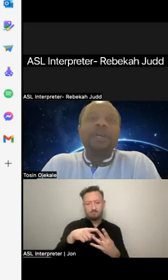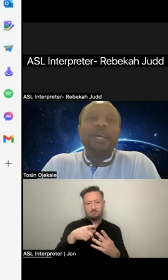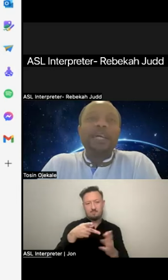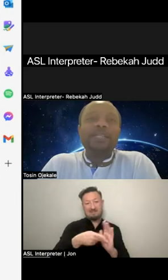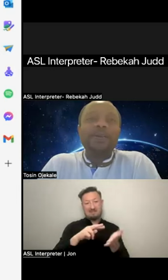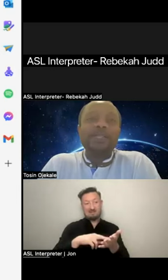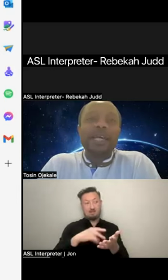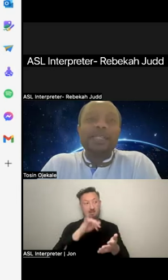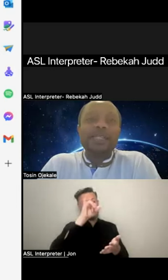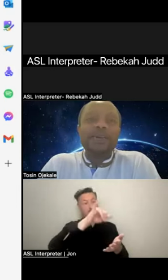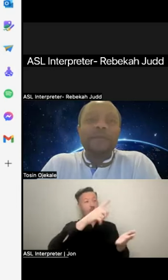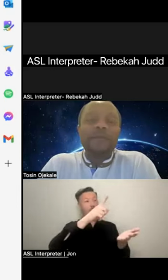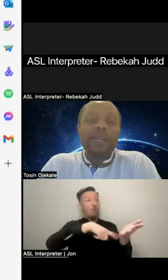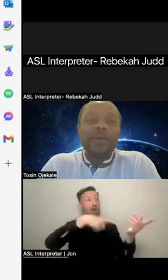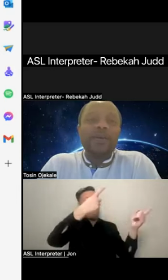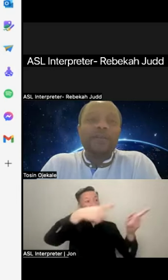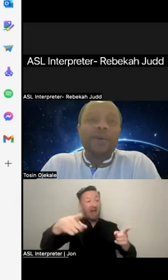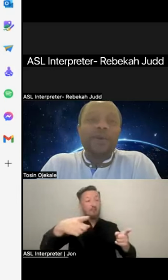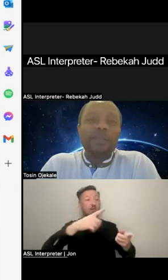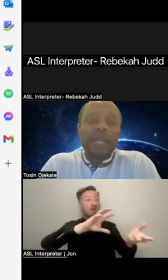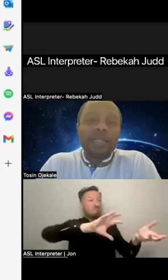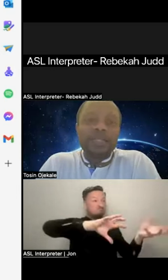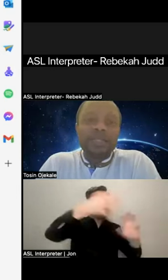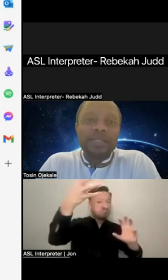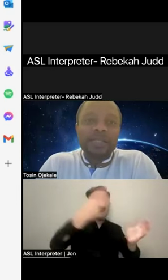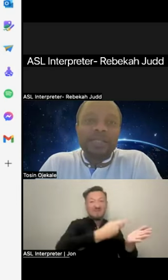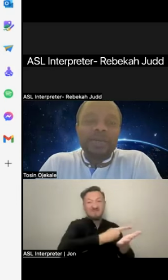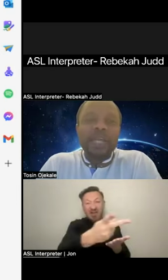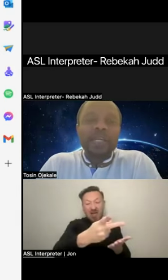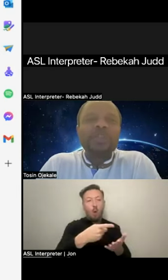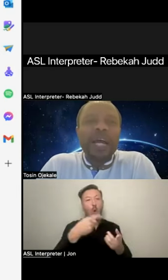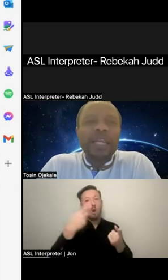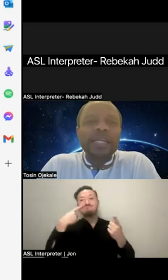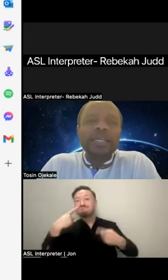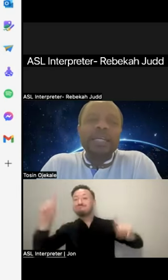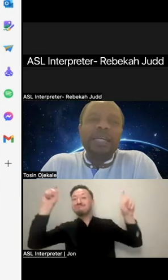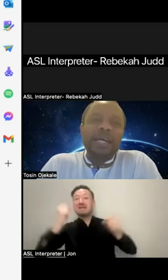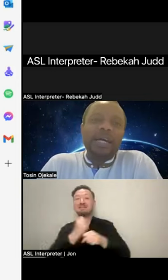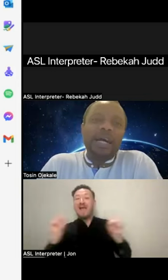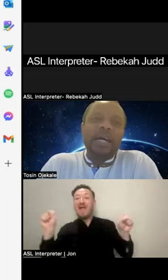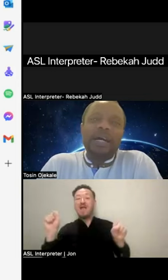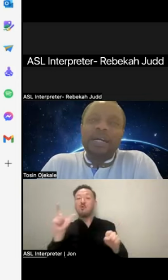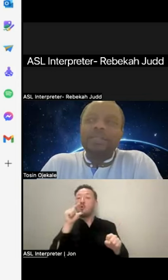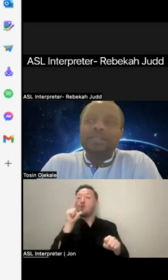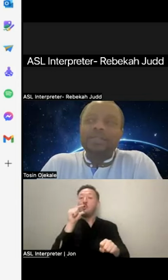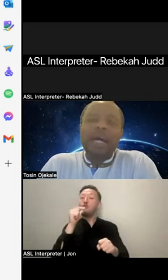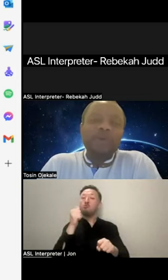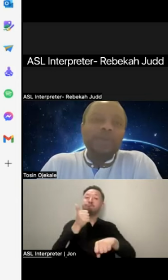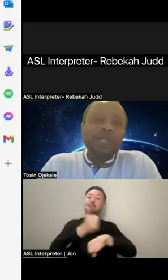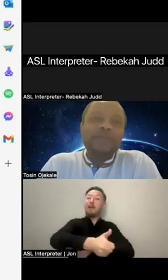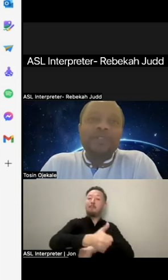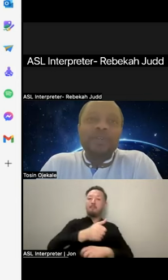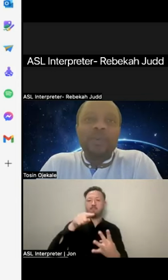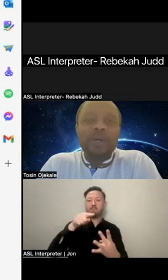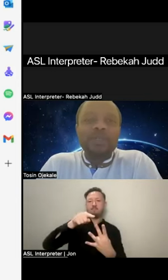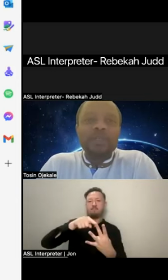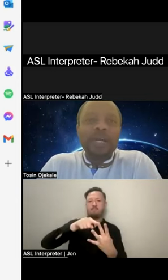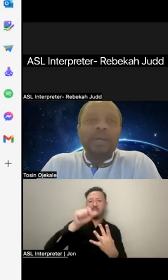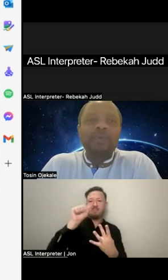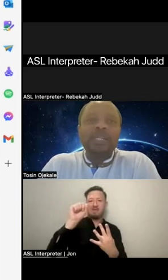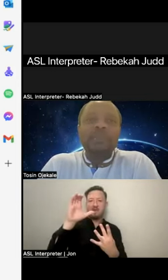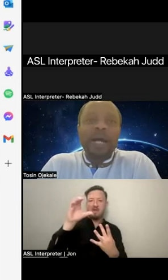for either the success or the failure of all the plan. Okay, usually that role is for